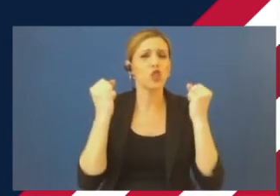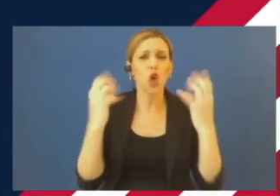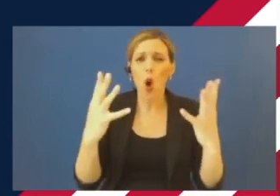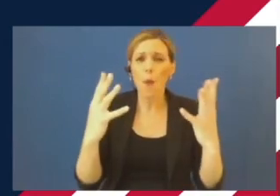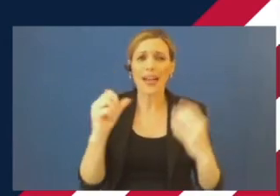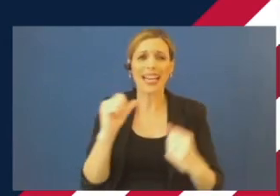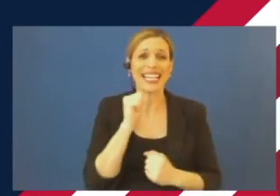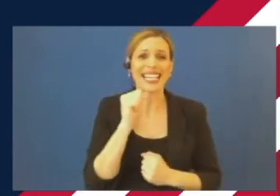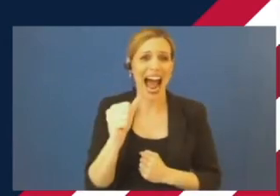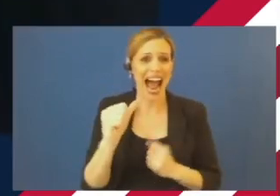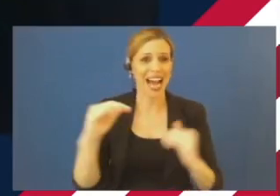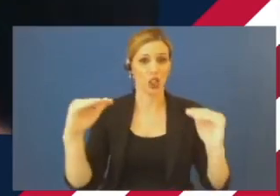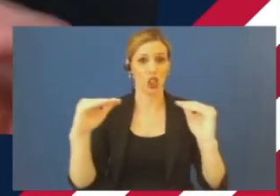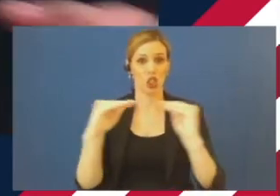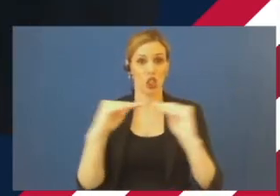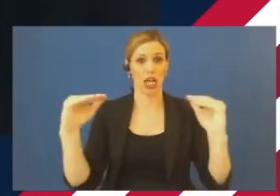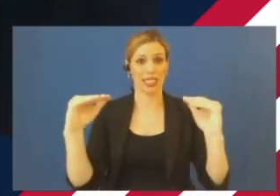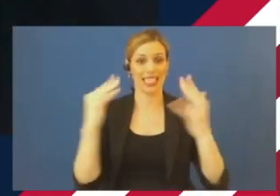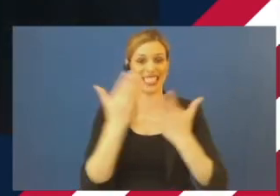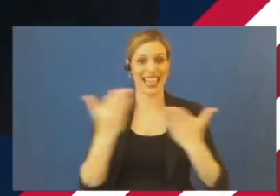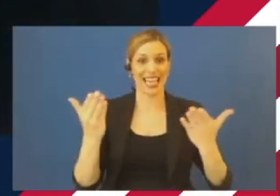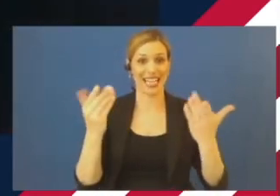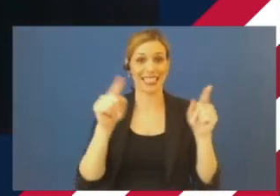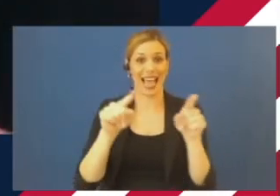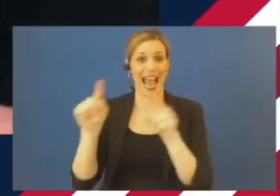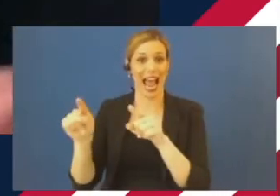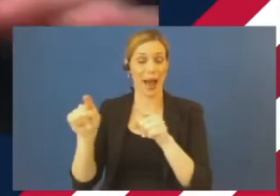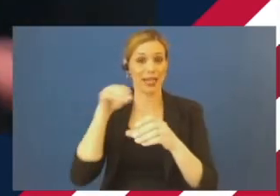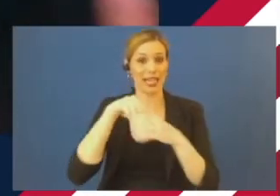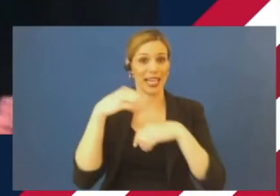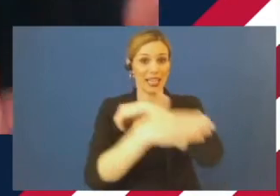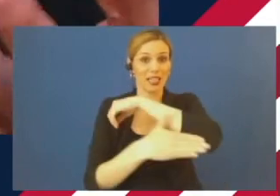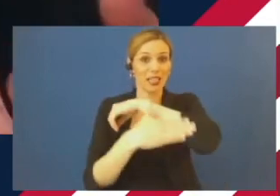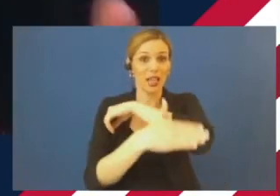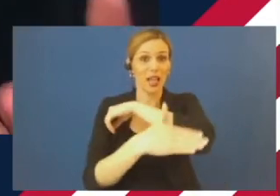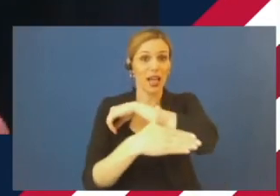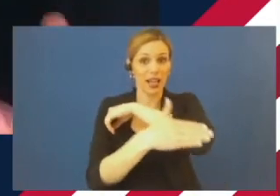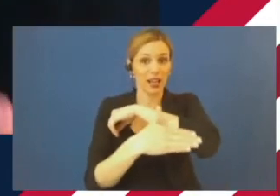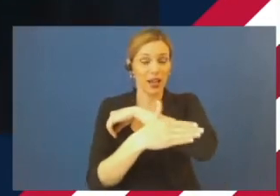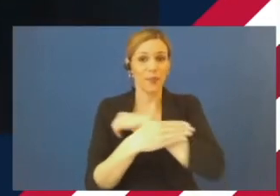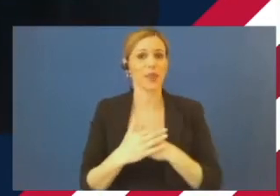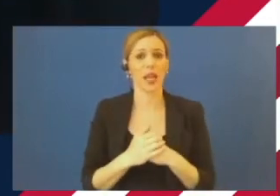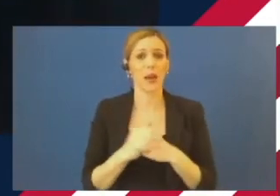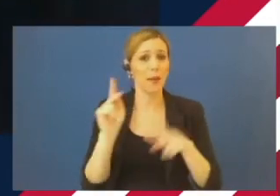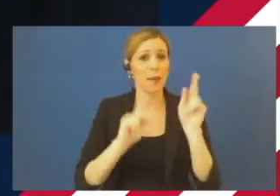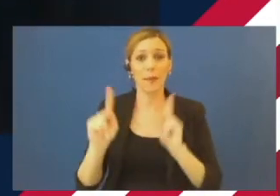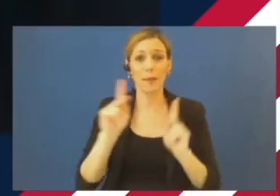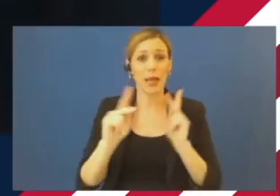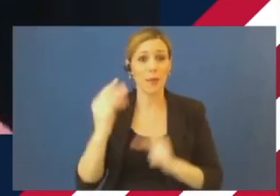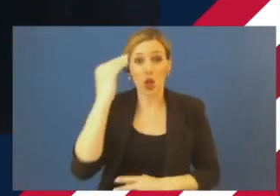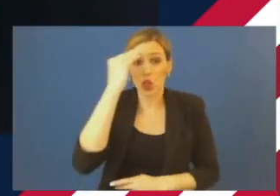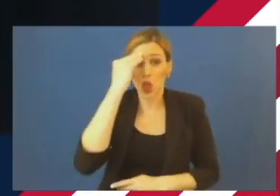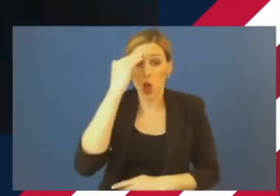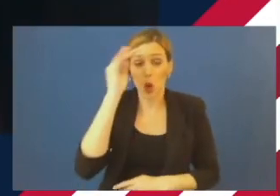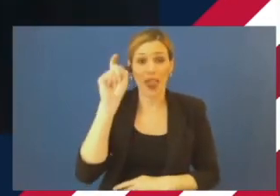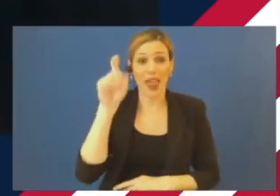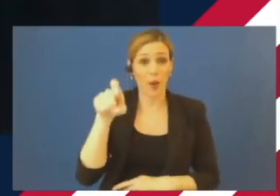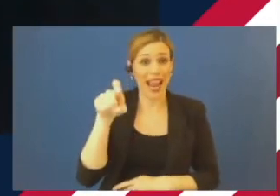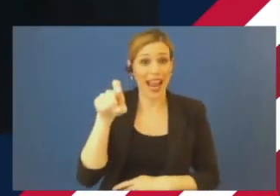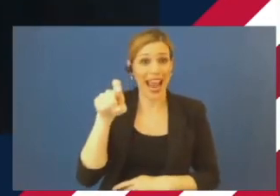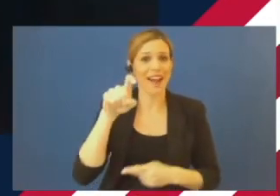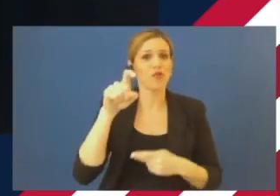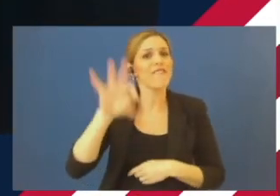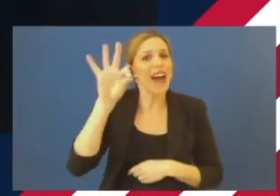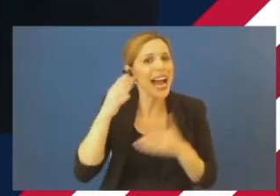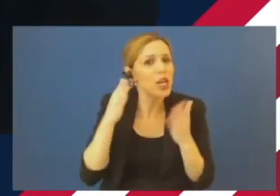systemic poverty, ecological devastation, the war economy, people find their own connectedness. And let me give you an example of